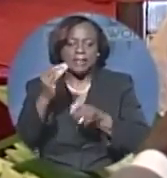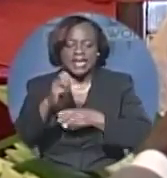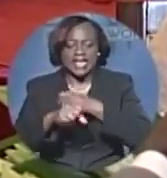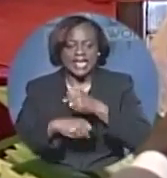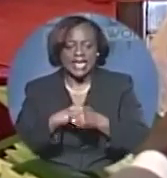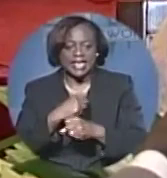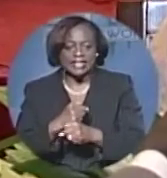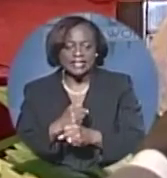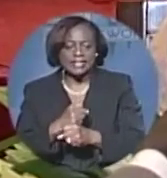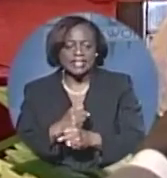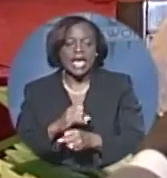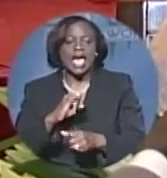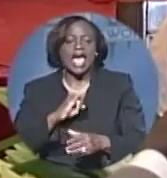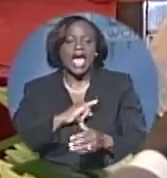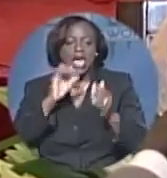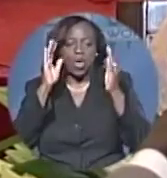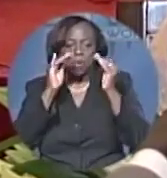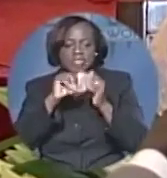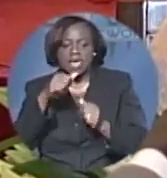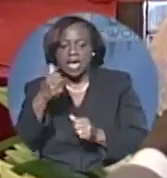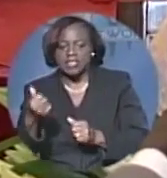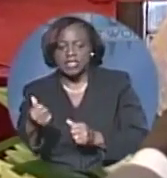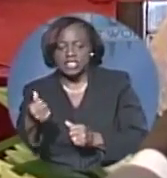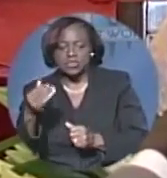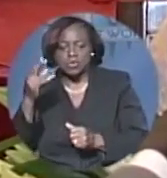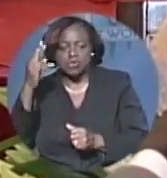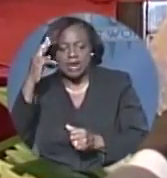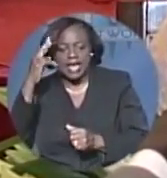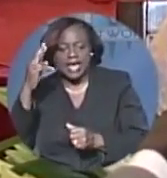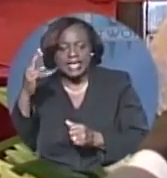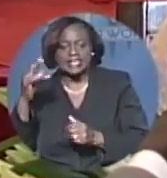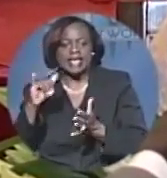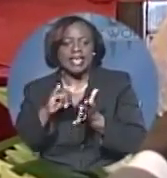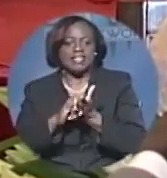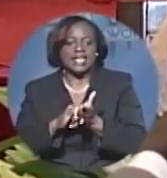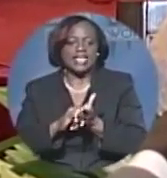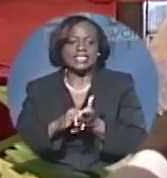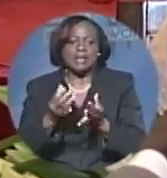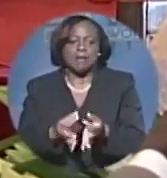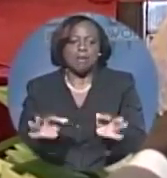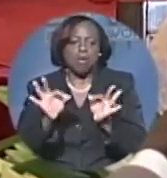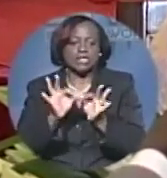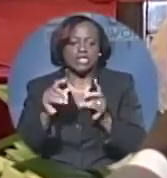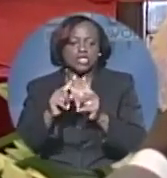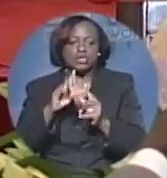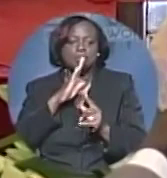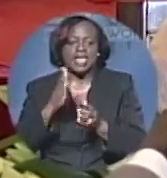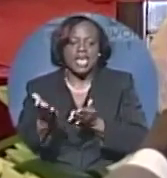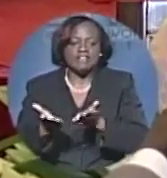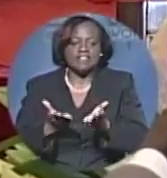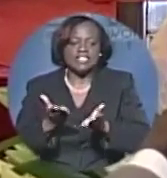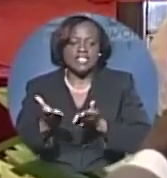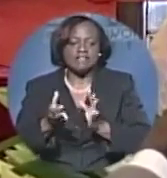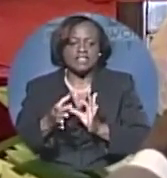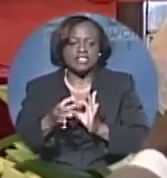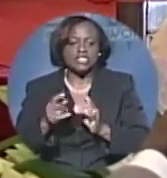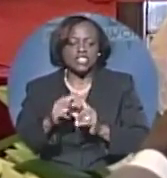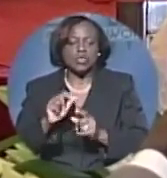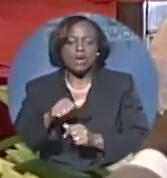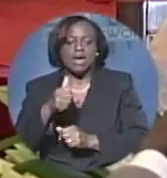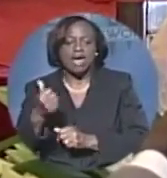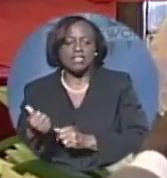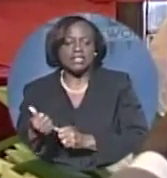who would realize that it is so important to be of service to others. We are here not for ourselves, but to